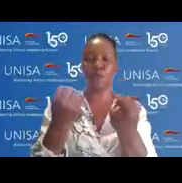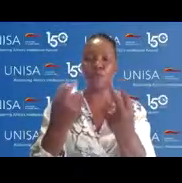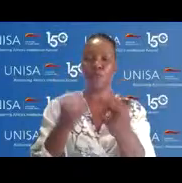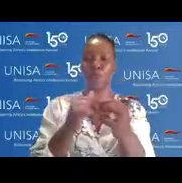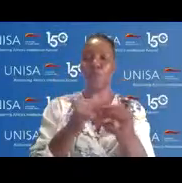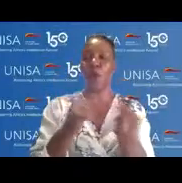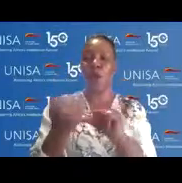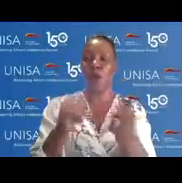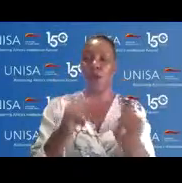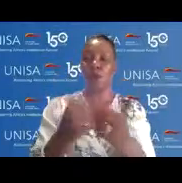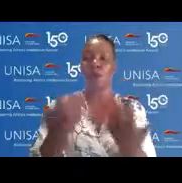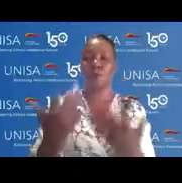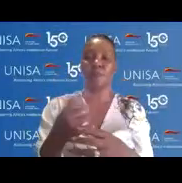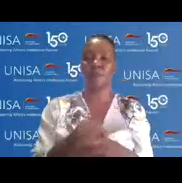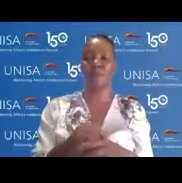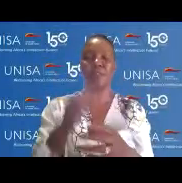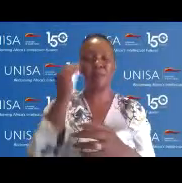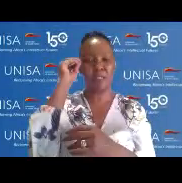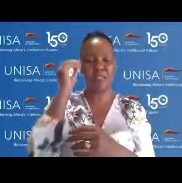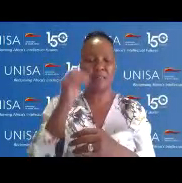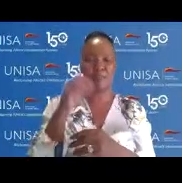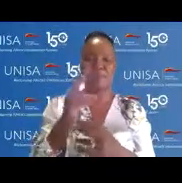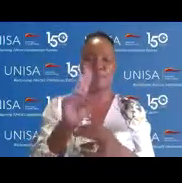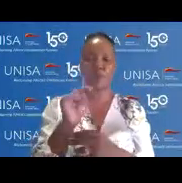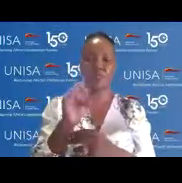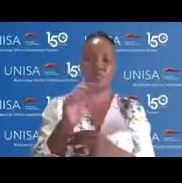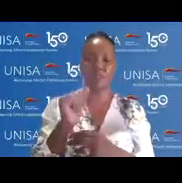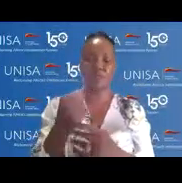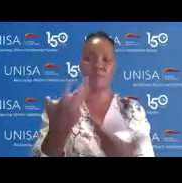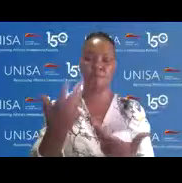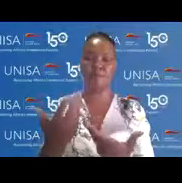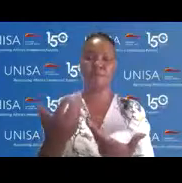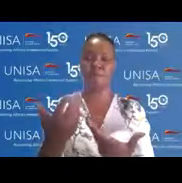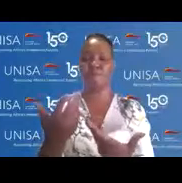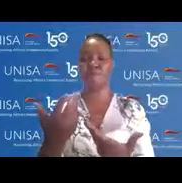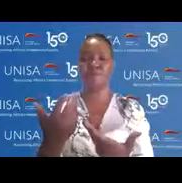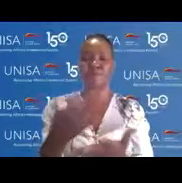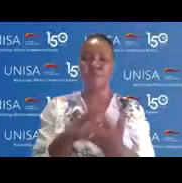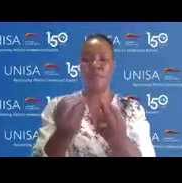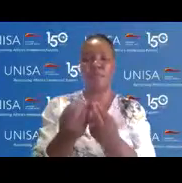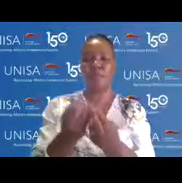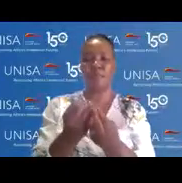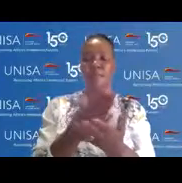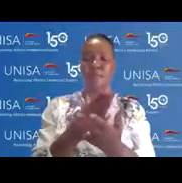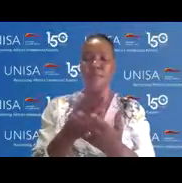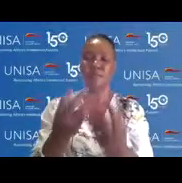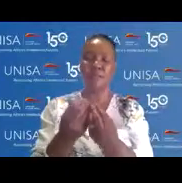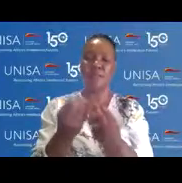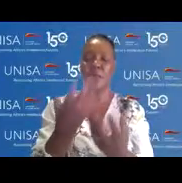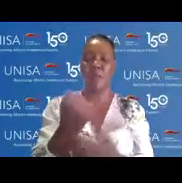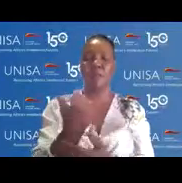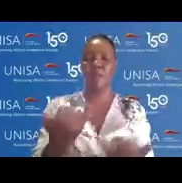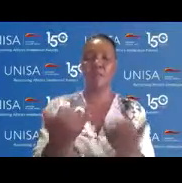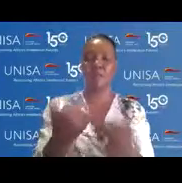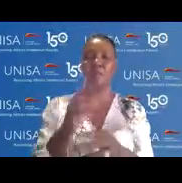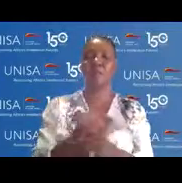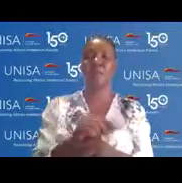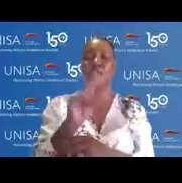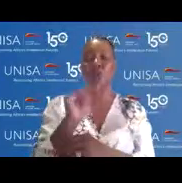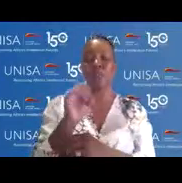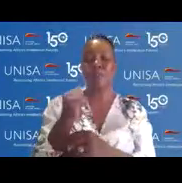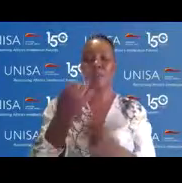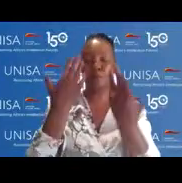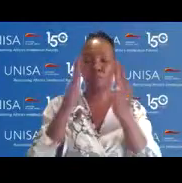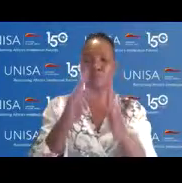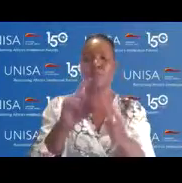just interested in UNISA aspects or some of the material we have on here. But if you're a UNISA student, you just click on